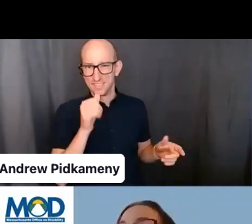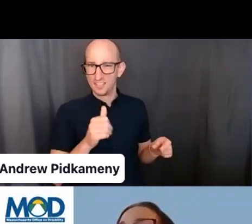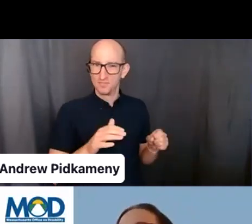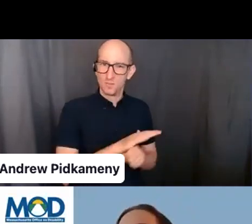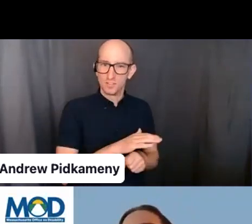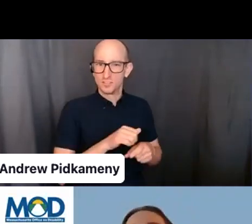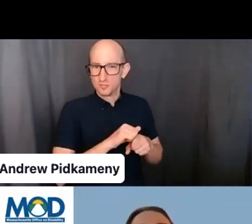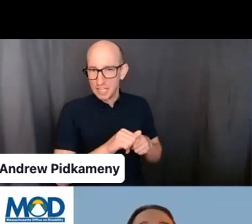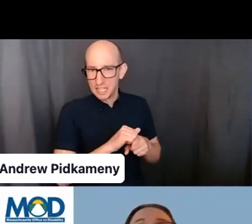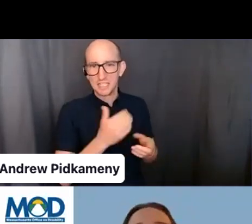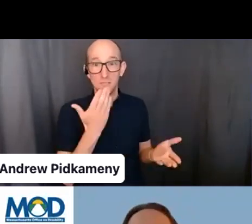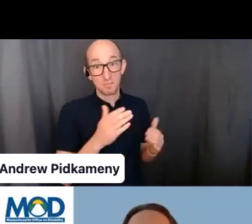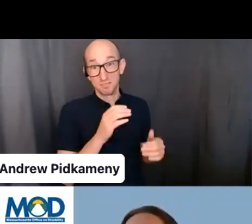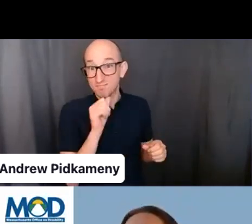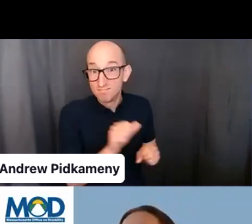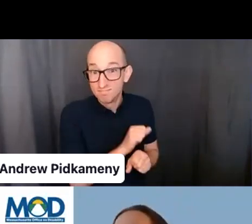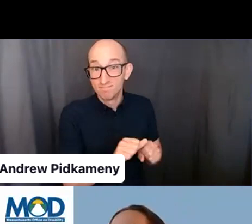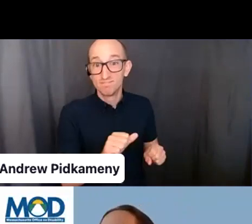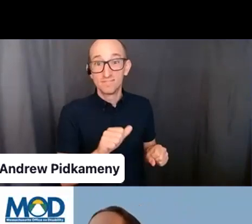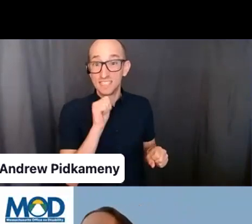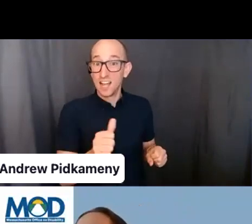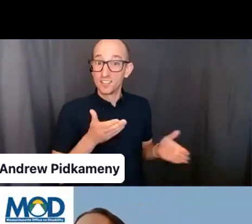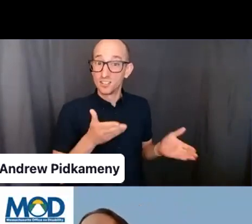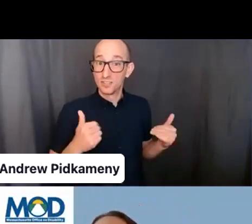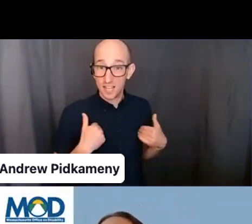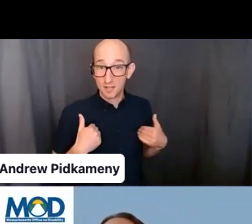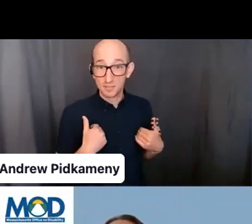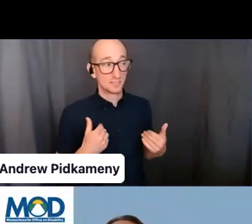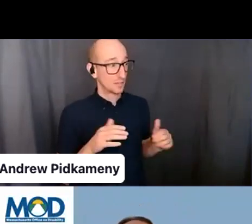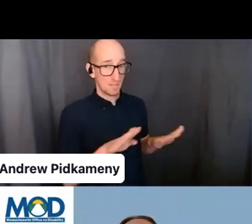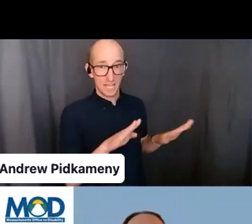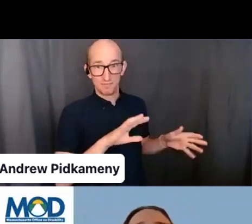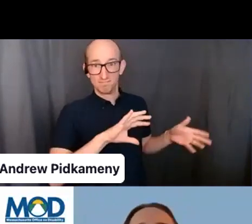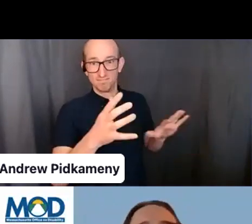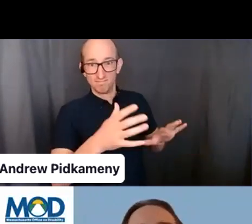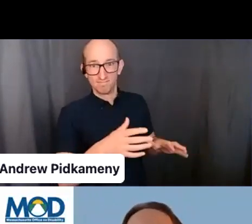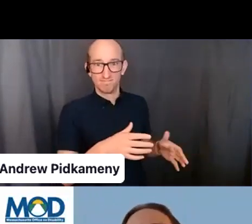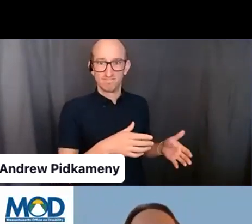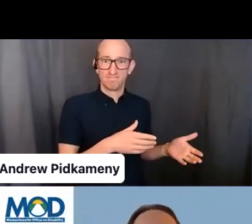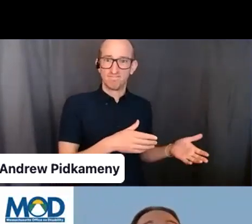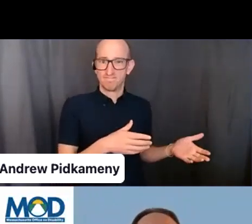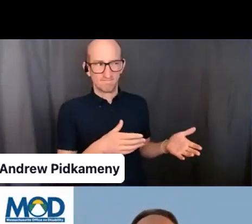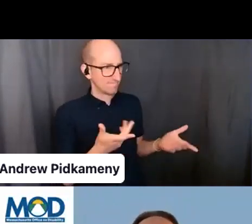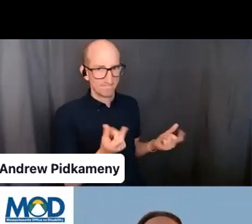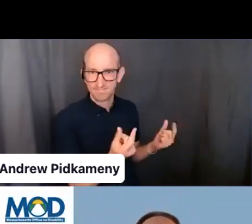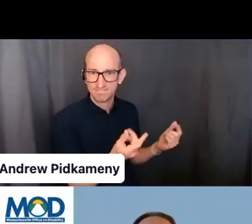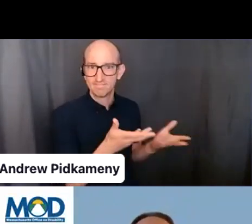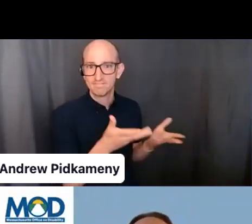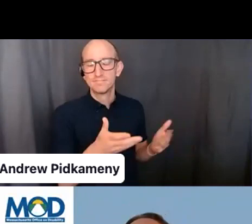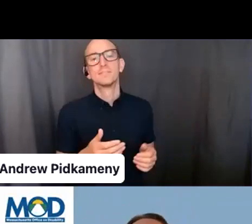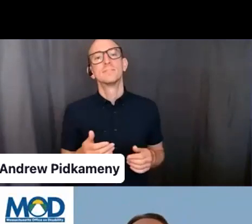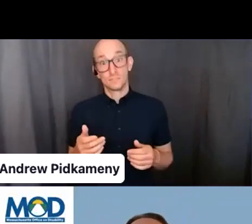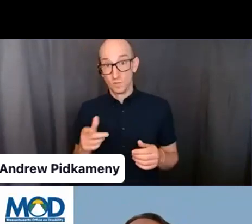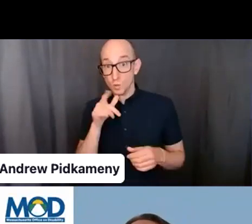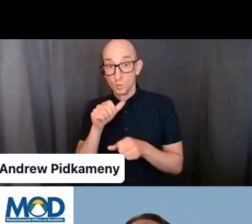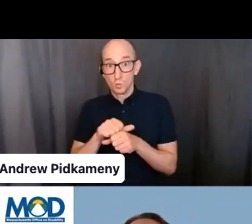animal or is poorly behaved. And people can be very scared of making a mistake